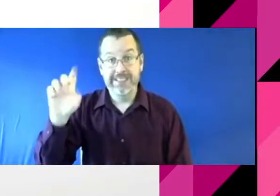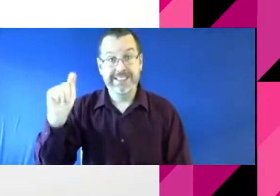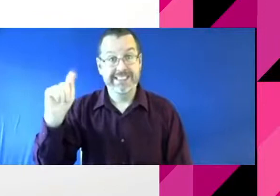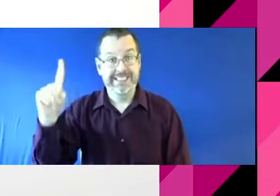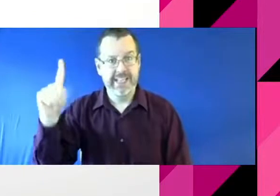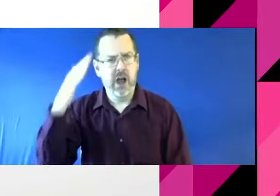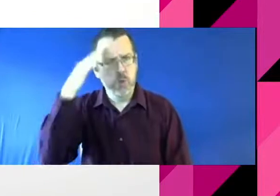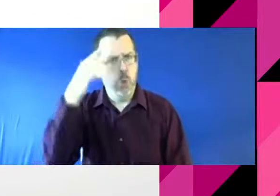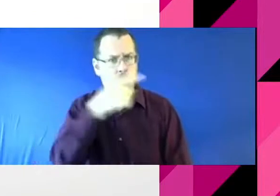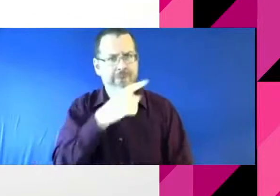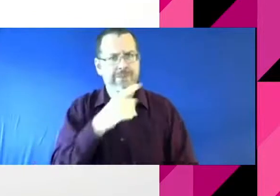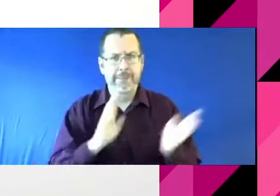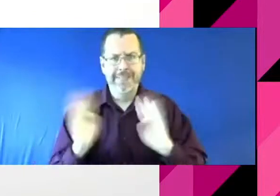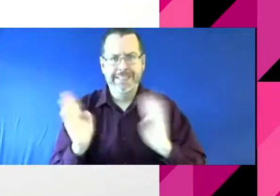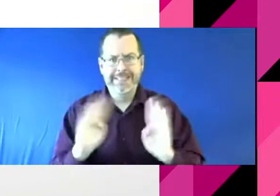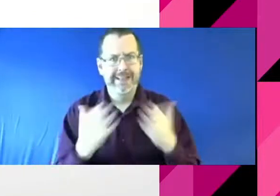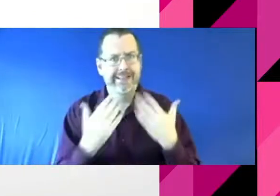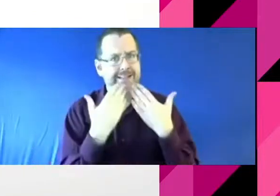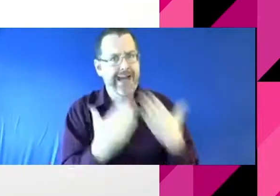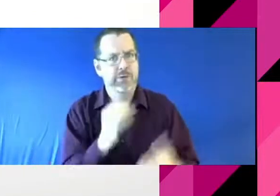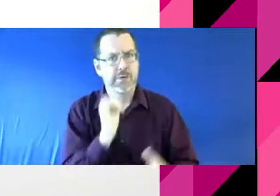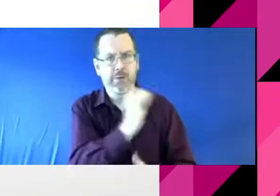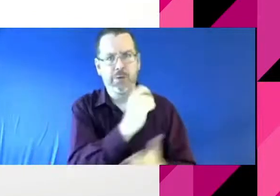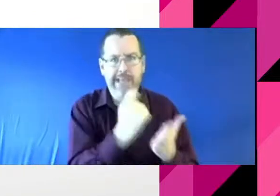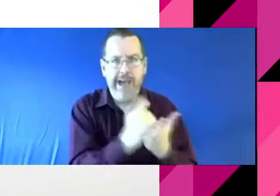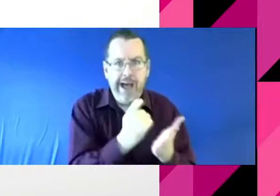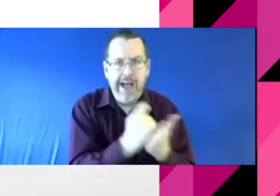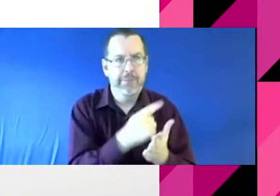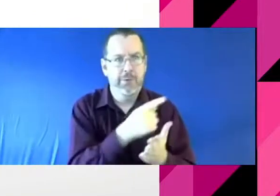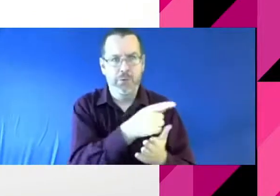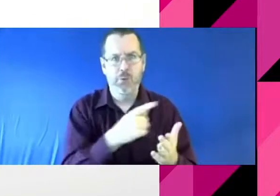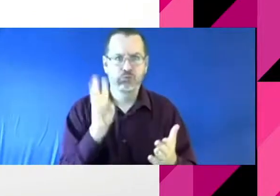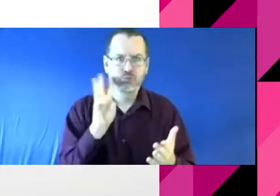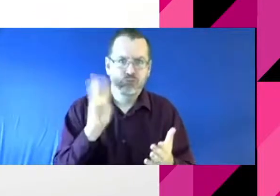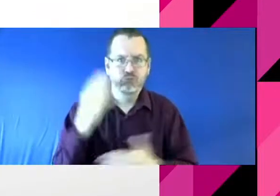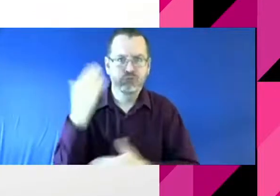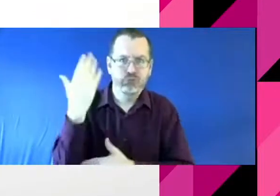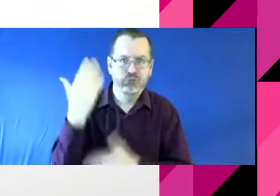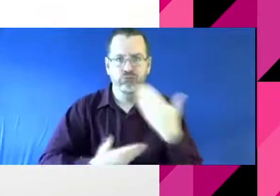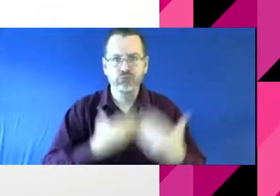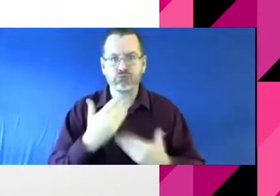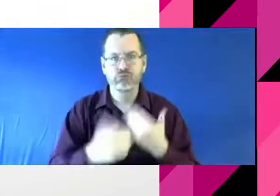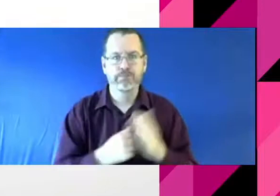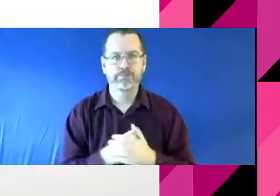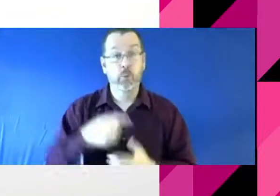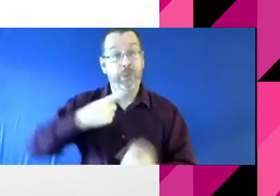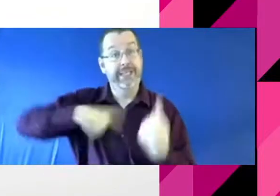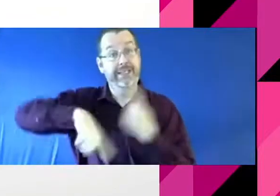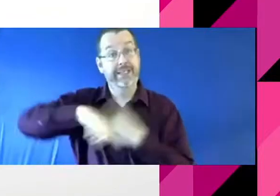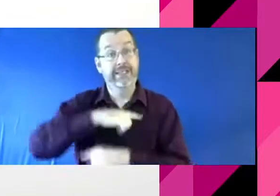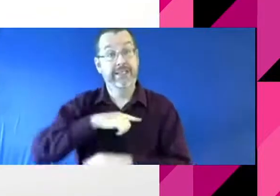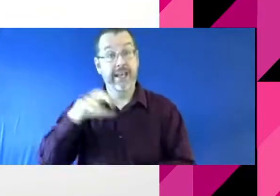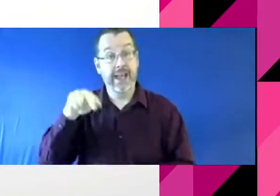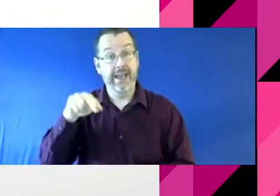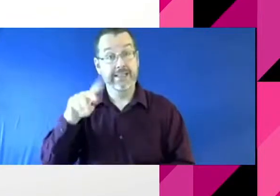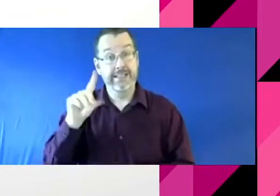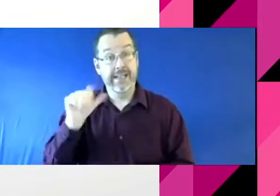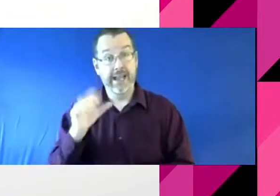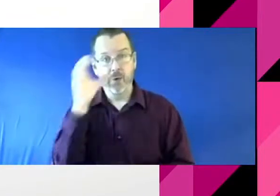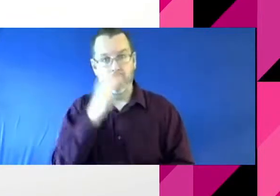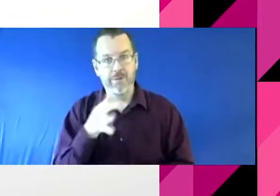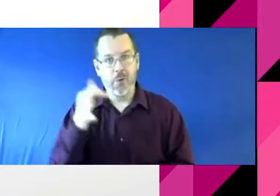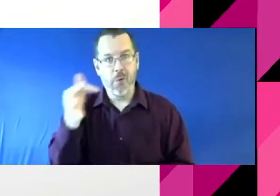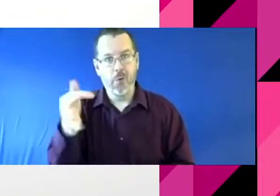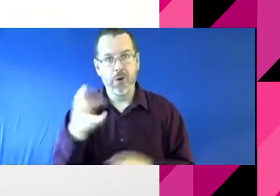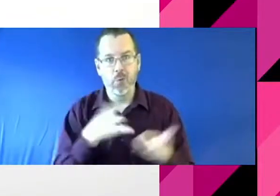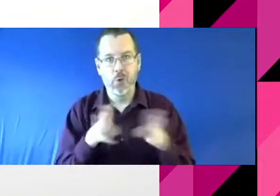schedule, and I want to thank you for your time and your contribution today. We at the NDA very much look forward to working with you in